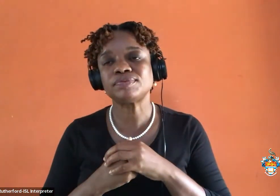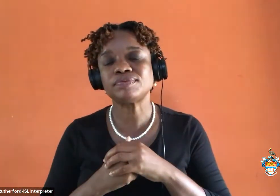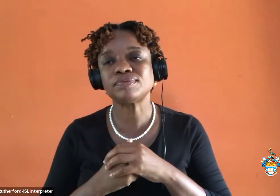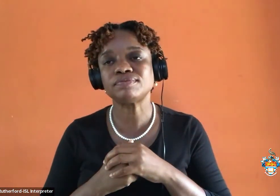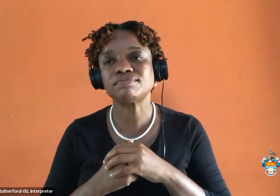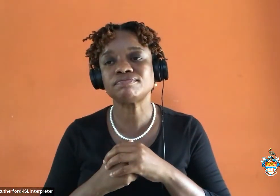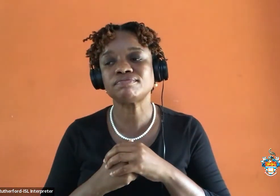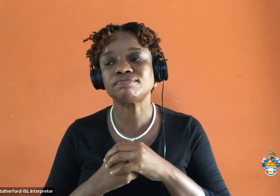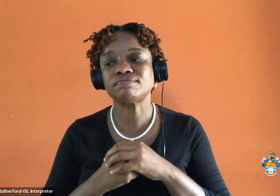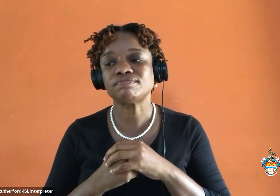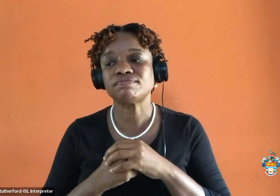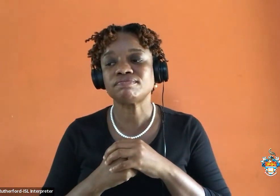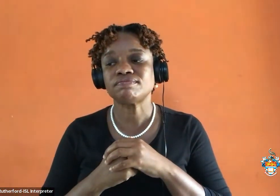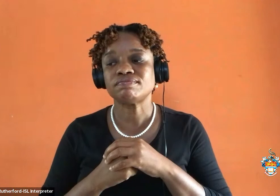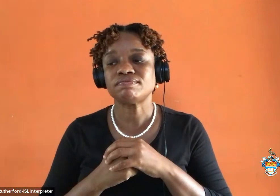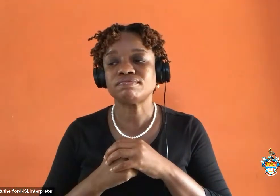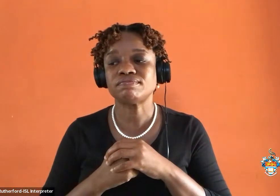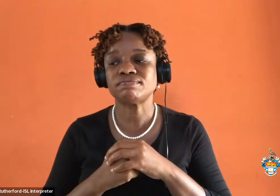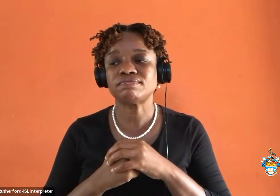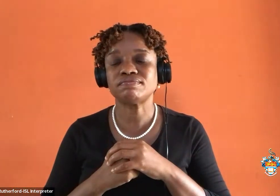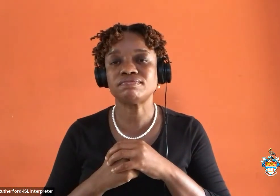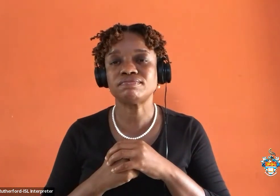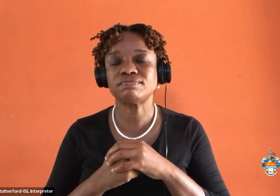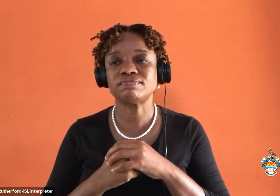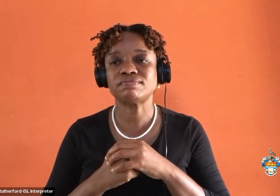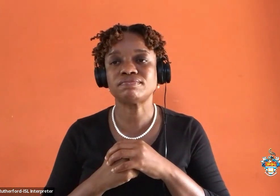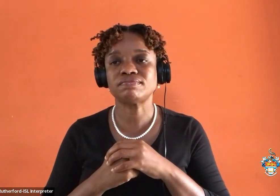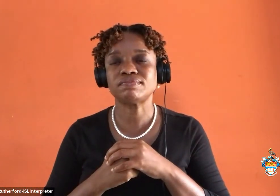media. Information such as